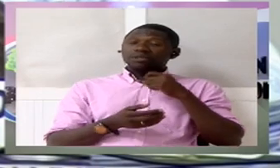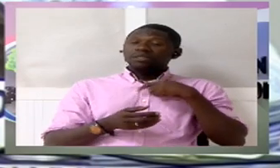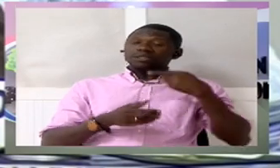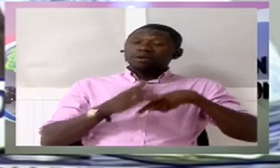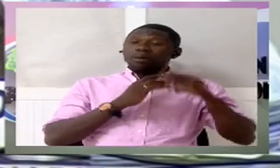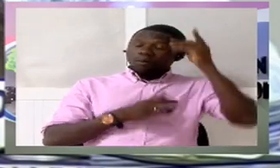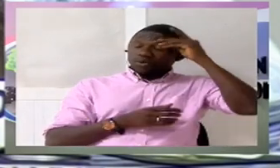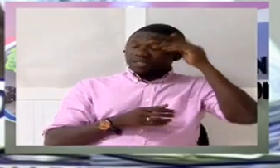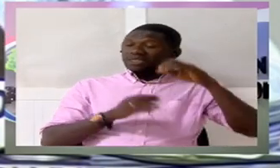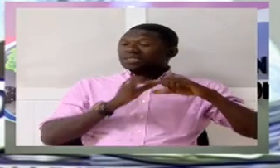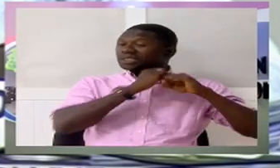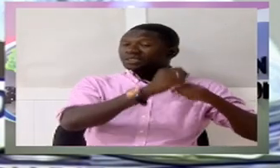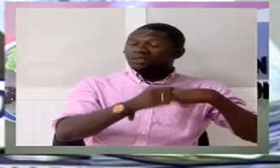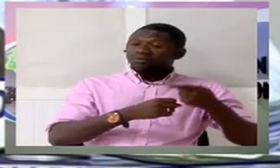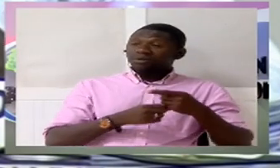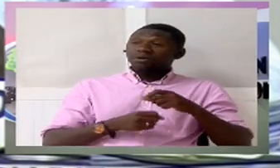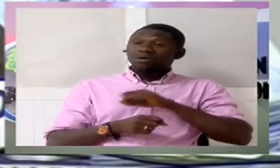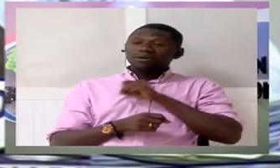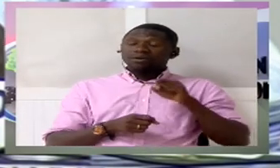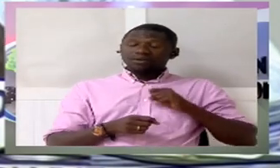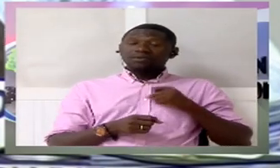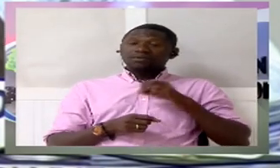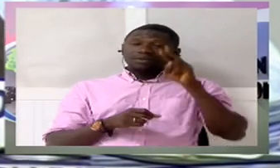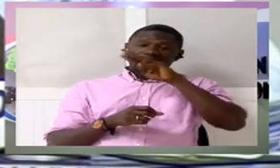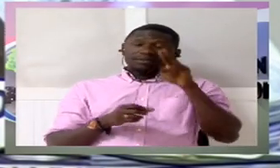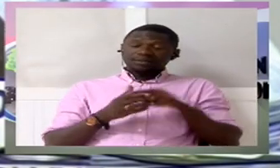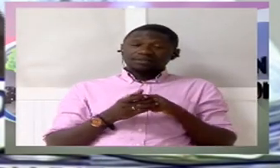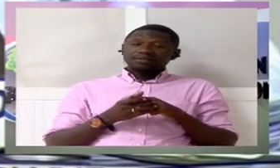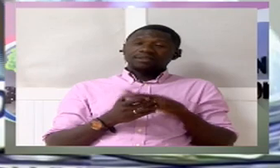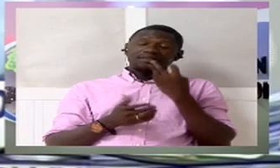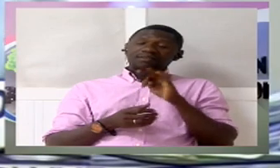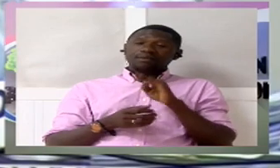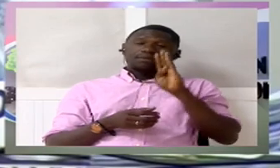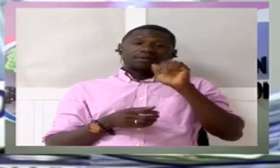our nation, even Baba Gale cannot write such in such glowing terms.